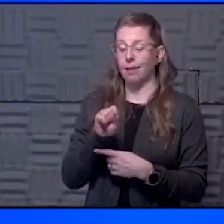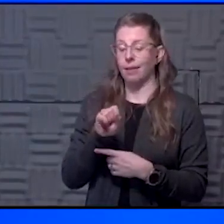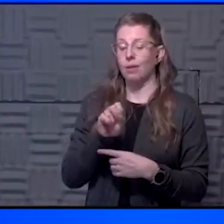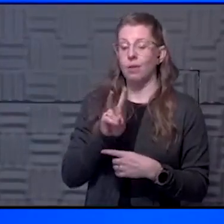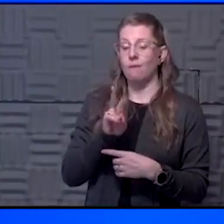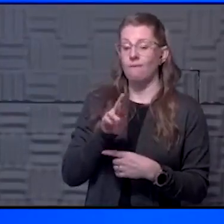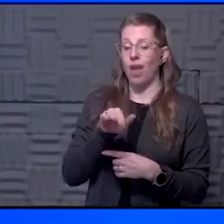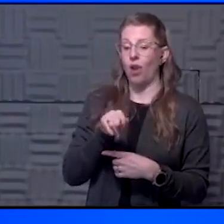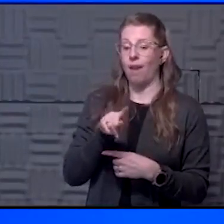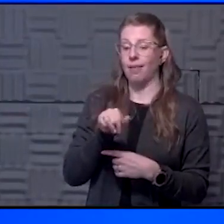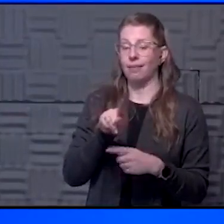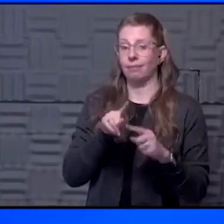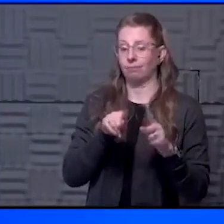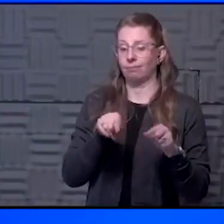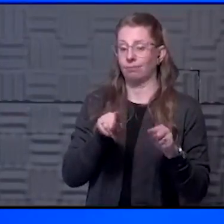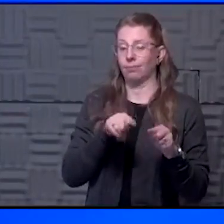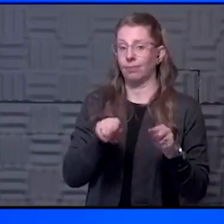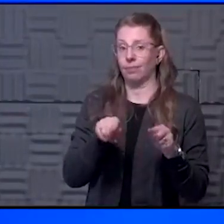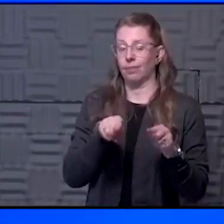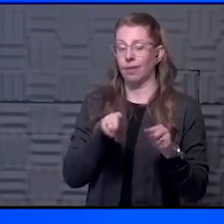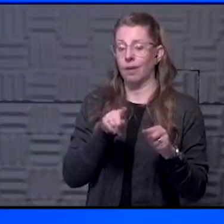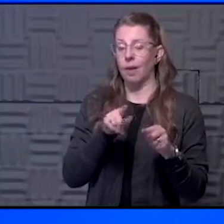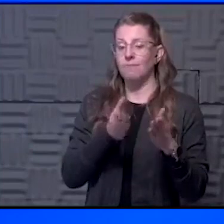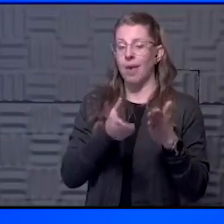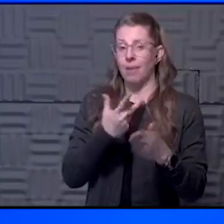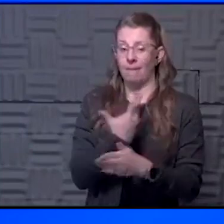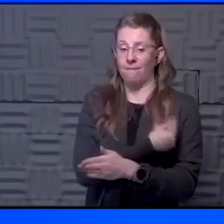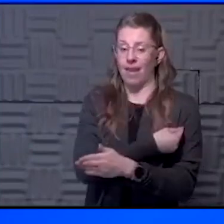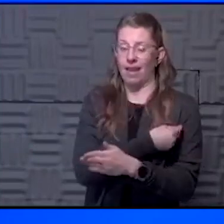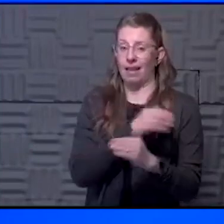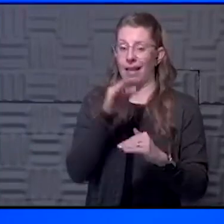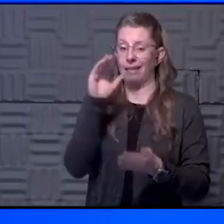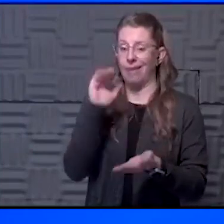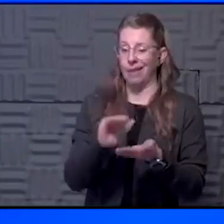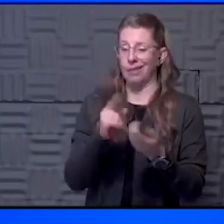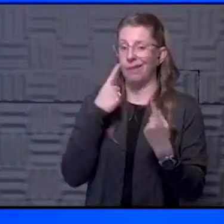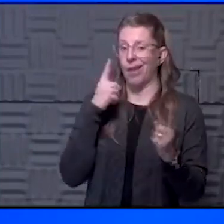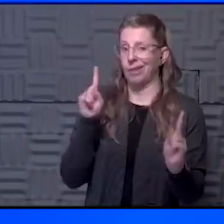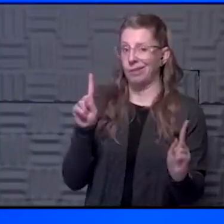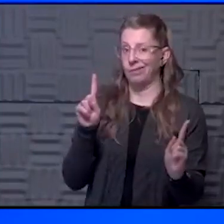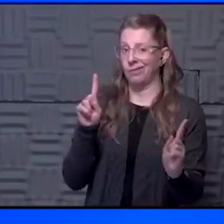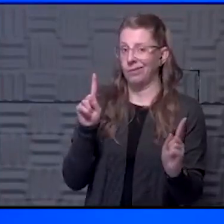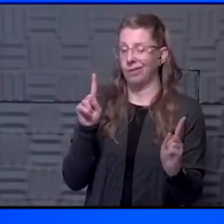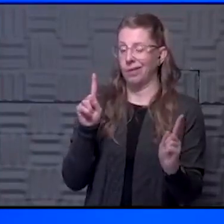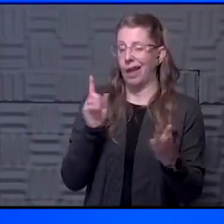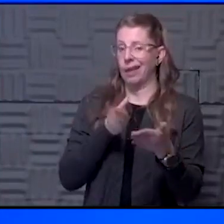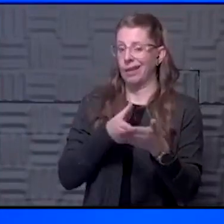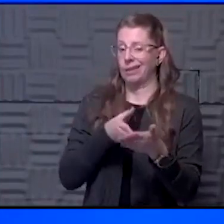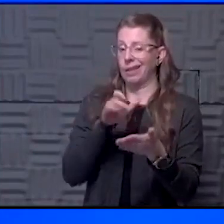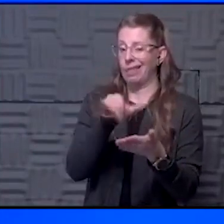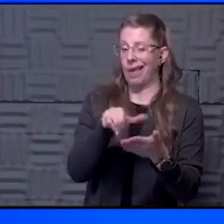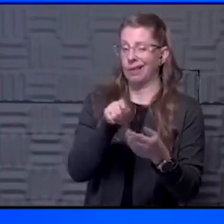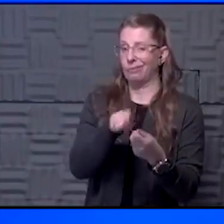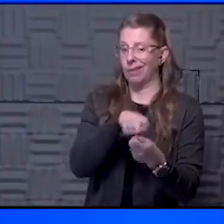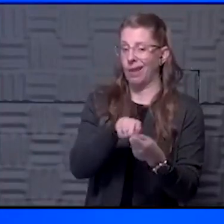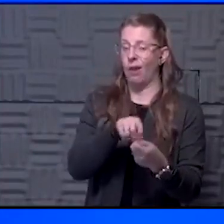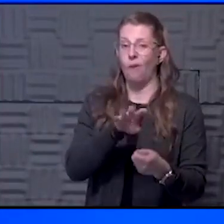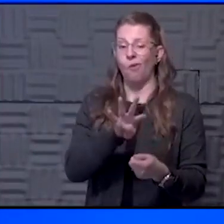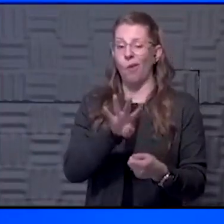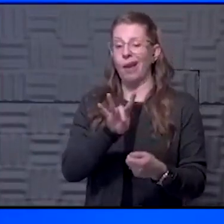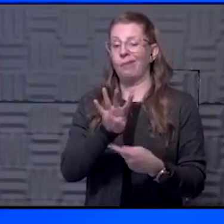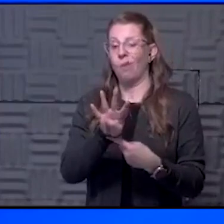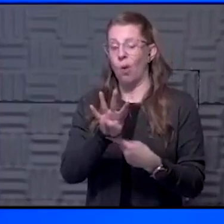that they looked to that it maybe the vaccines were less effective against. I read that. So if that